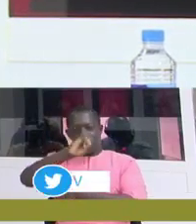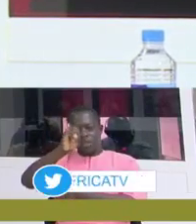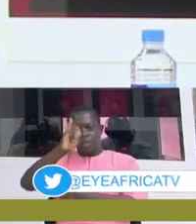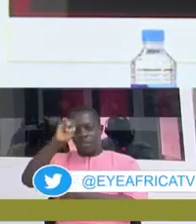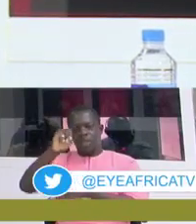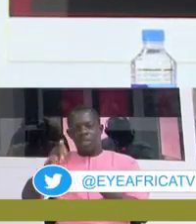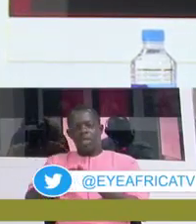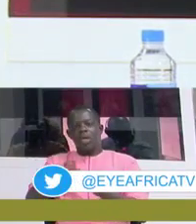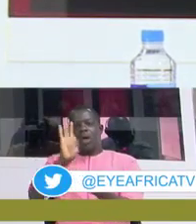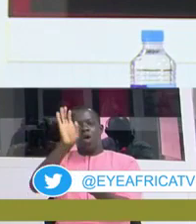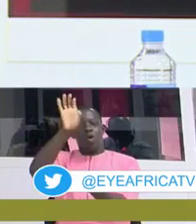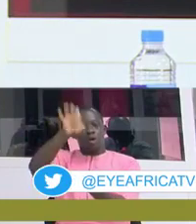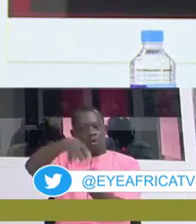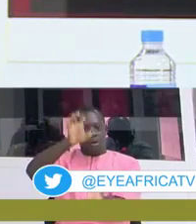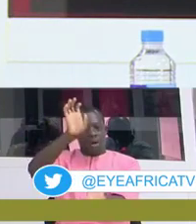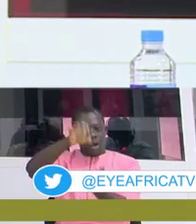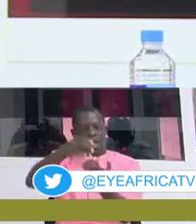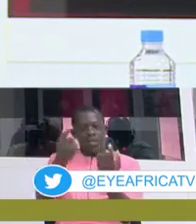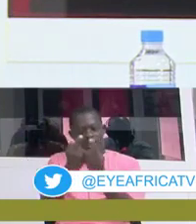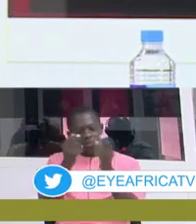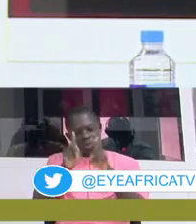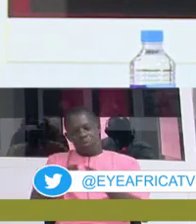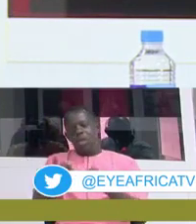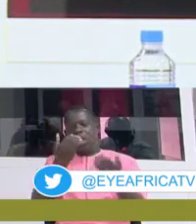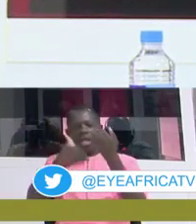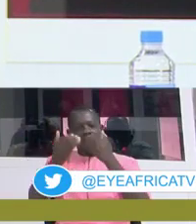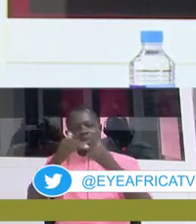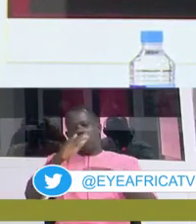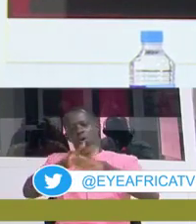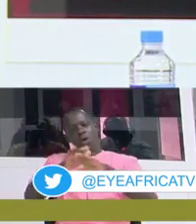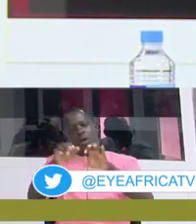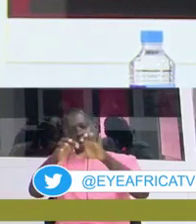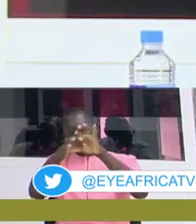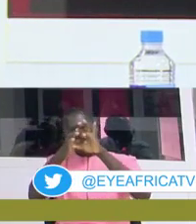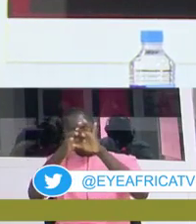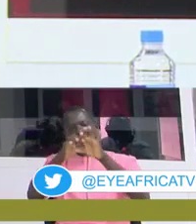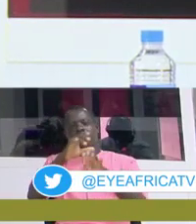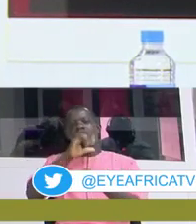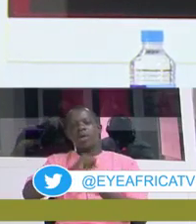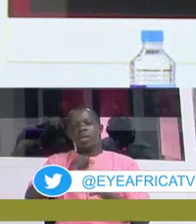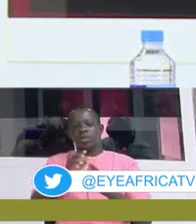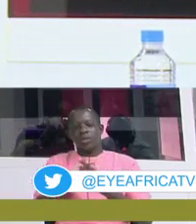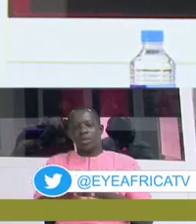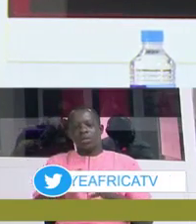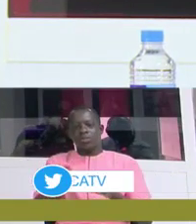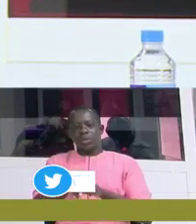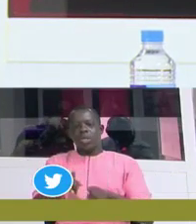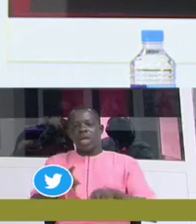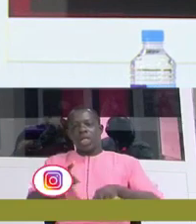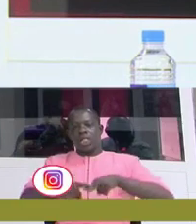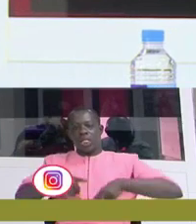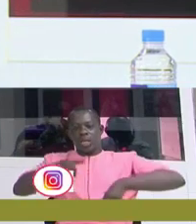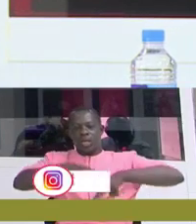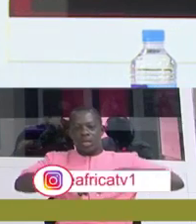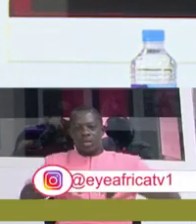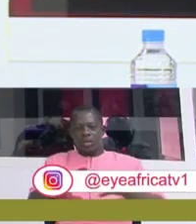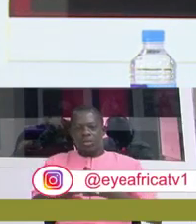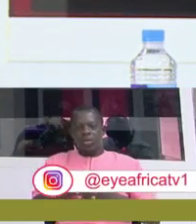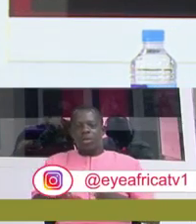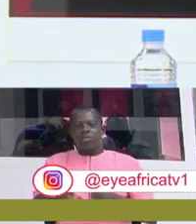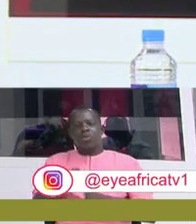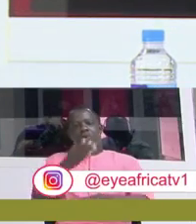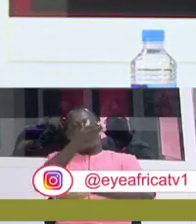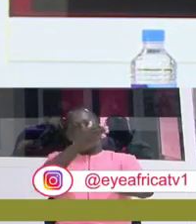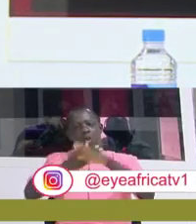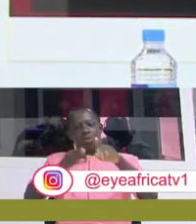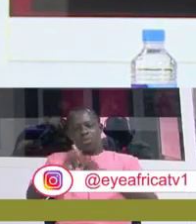be fed with this man's meat. Ayala nyinsimo jamkundu. He chopped off his leg from here. Natala teoto aiteoto kundu. He